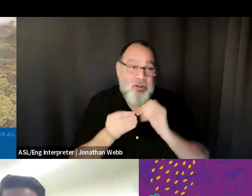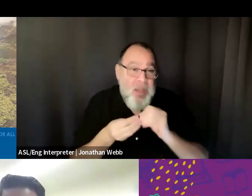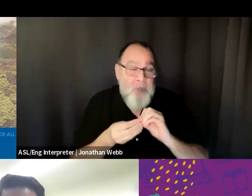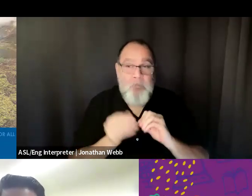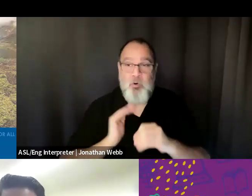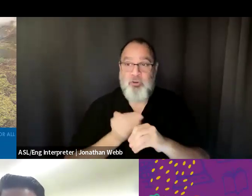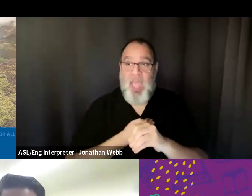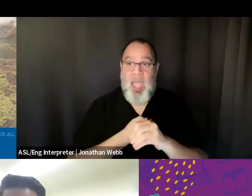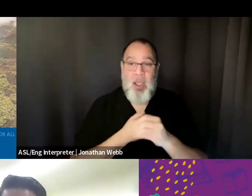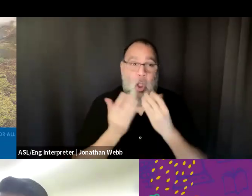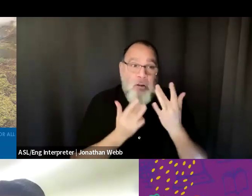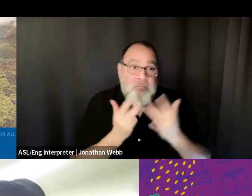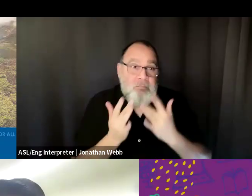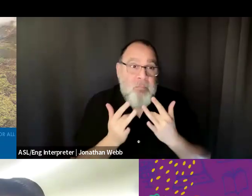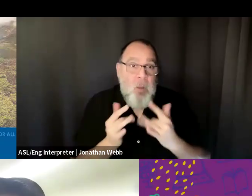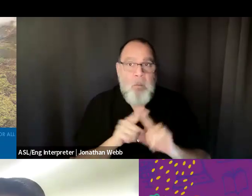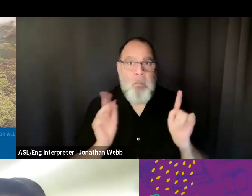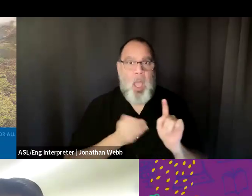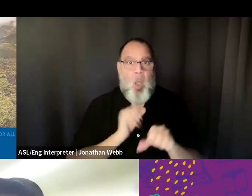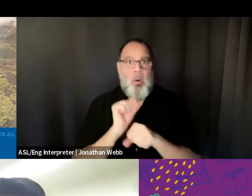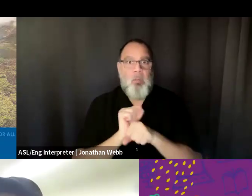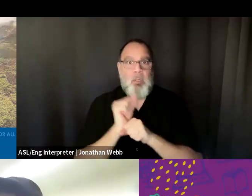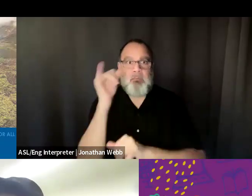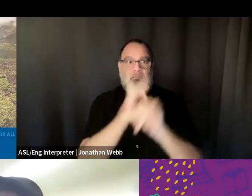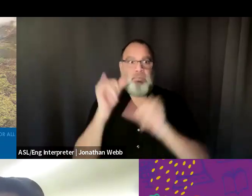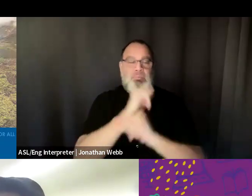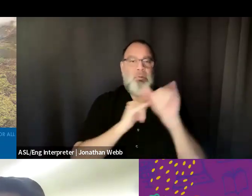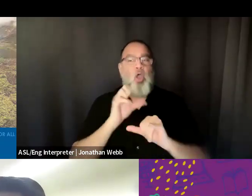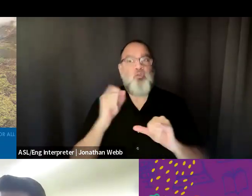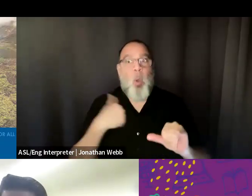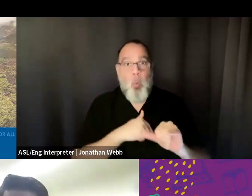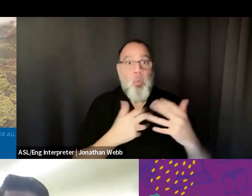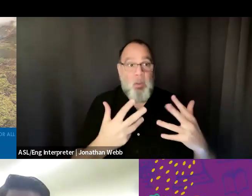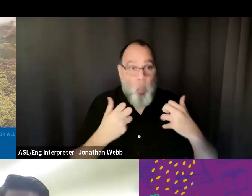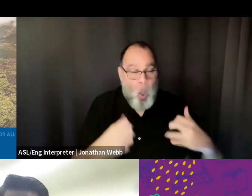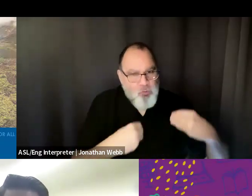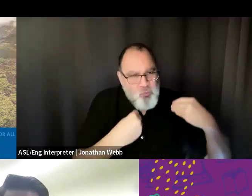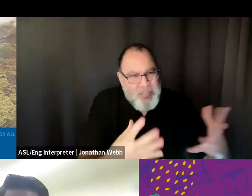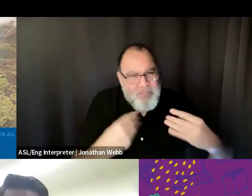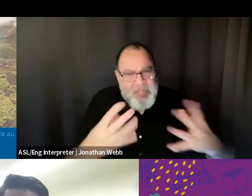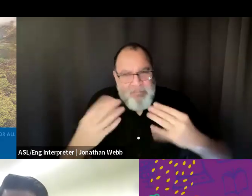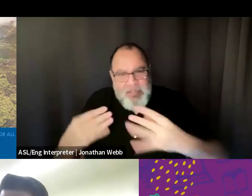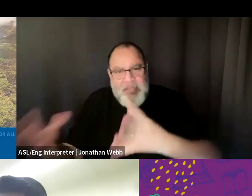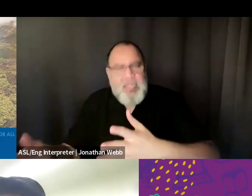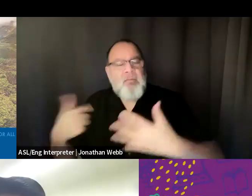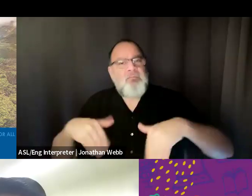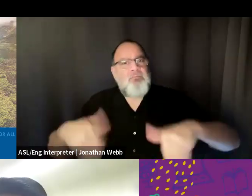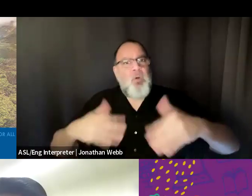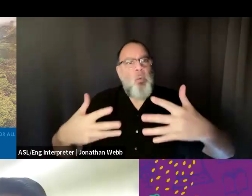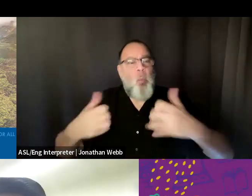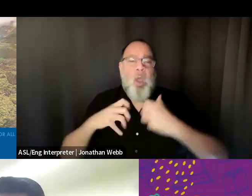days. So it's not that we don't want to just keep providing more and more services, especially digital literacy